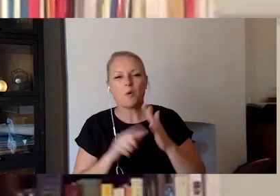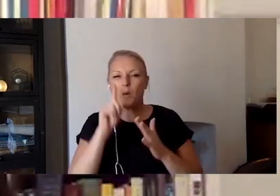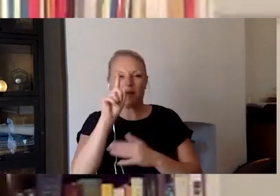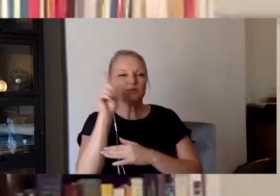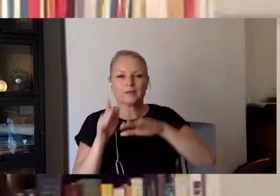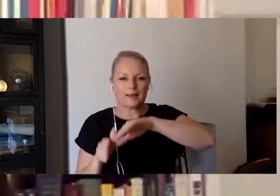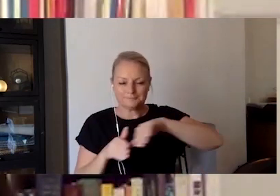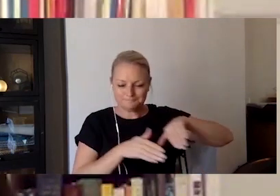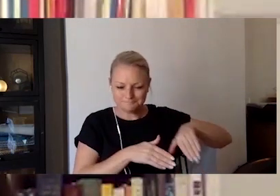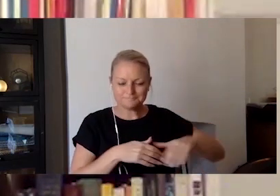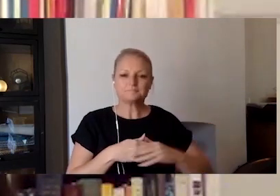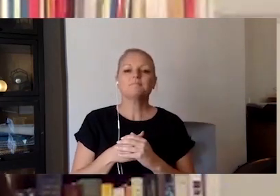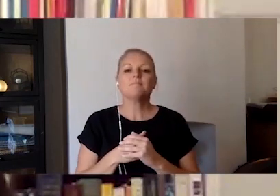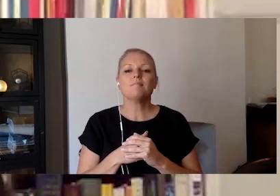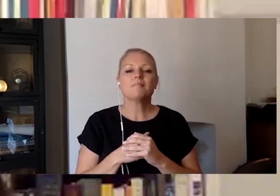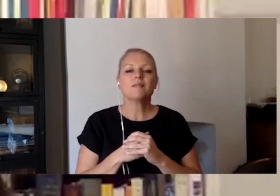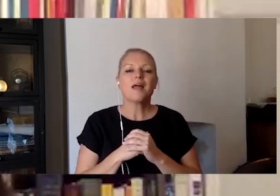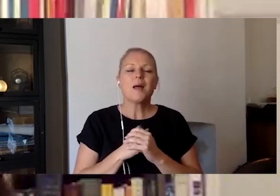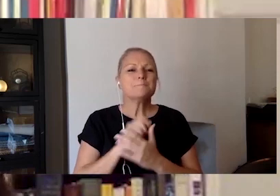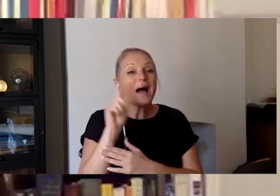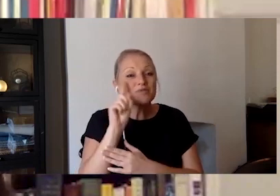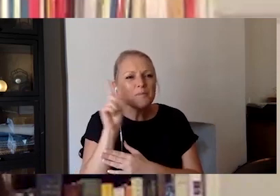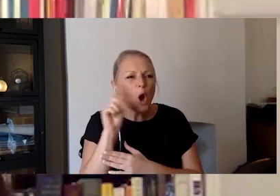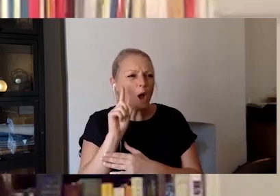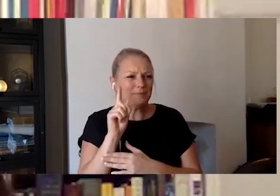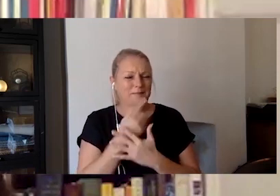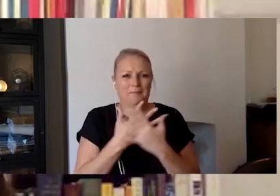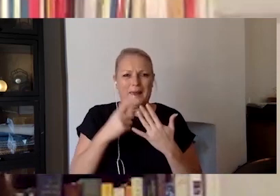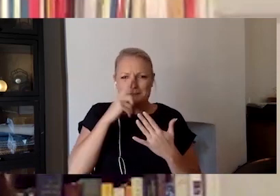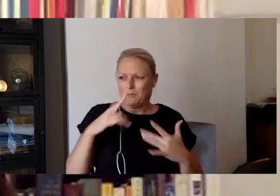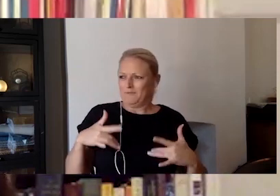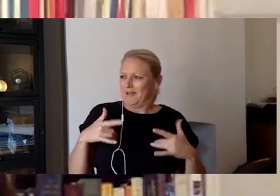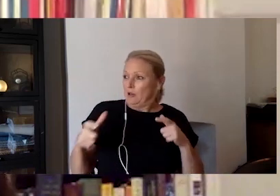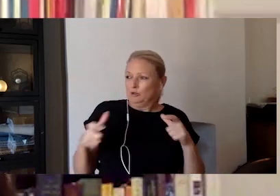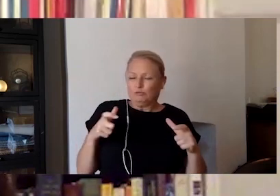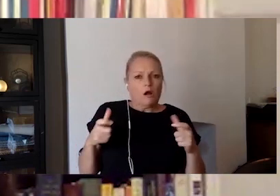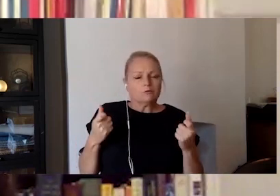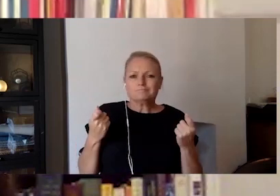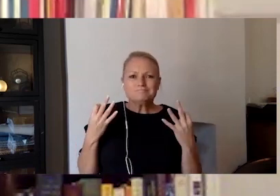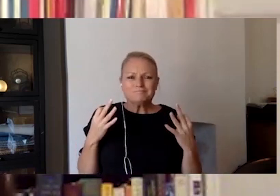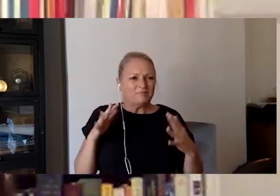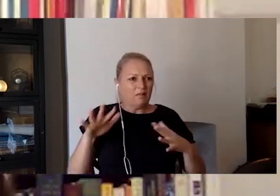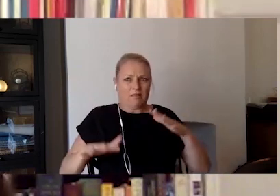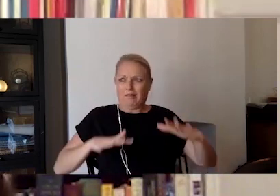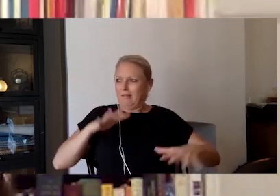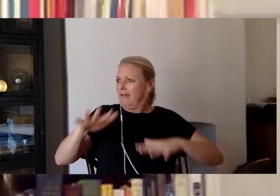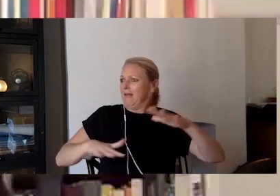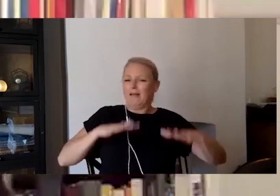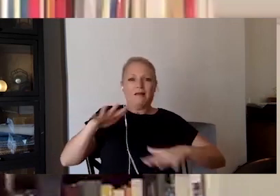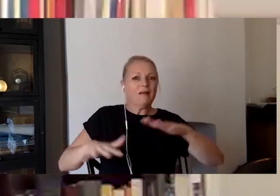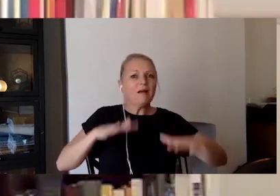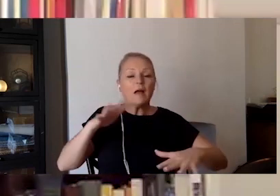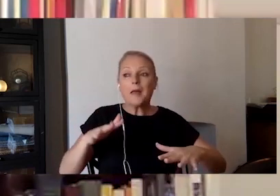uncertainty and lack of control that is around us at the moment can leave us vulnerable to our brain becoming